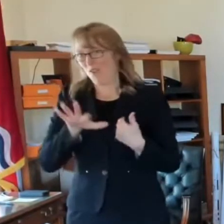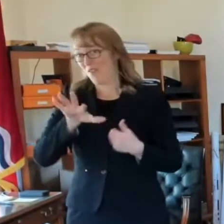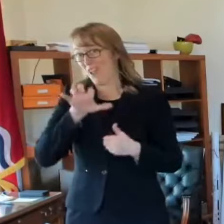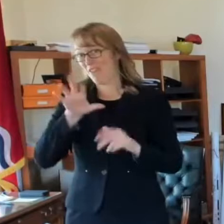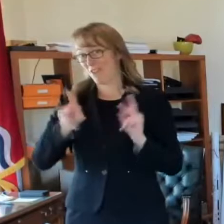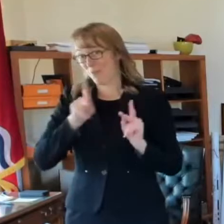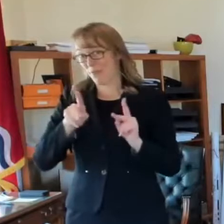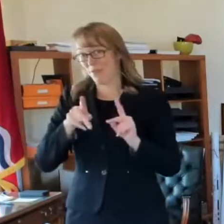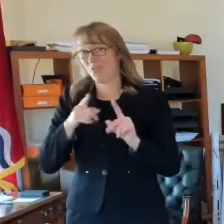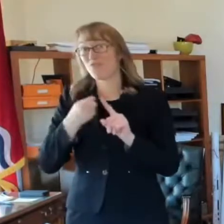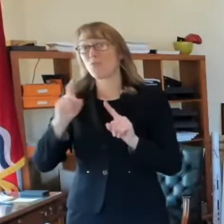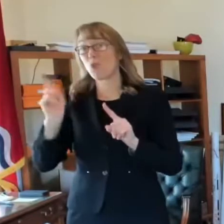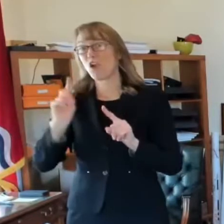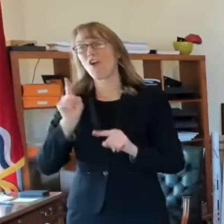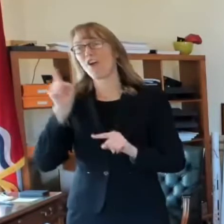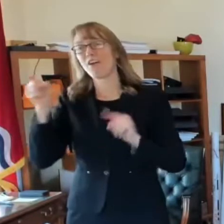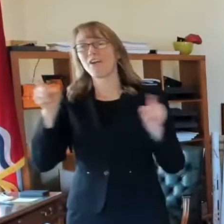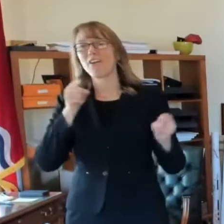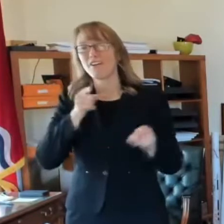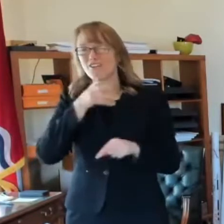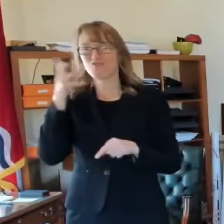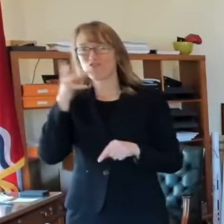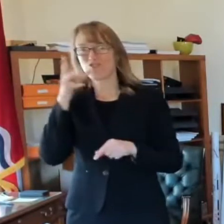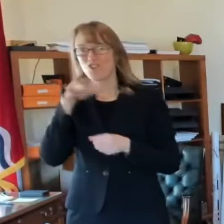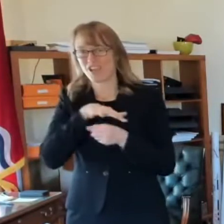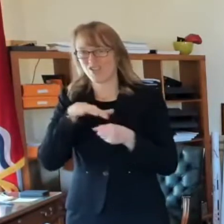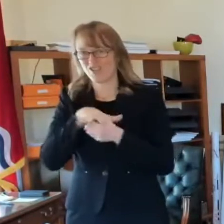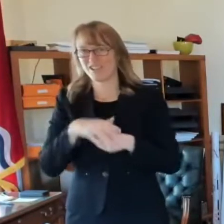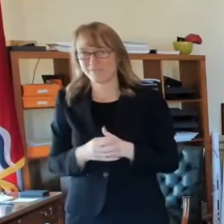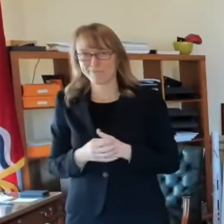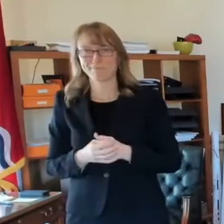from the outlying areas. So